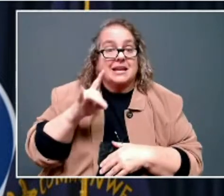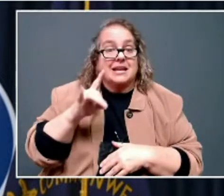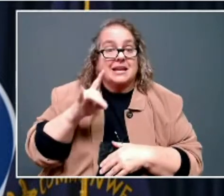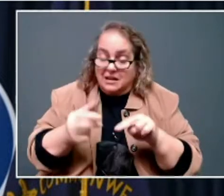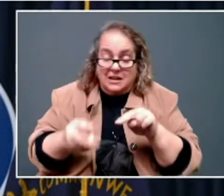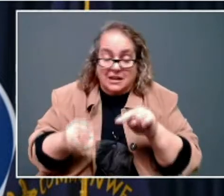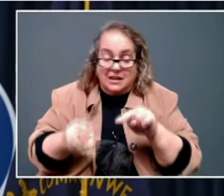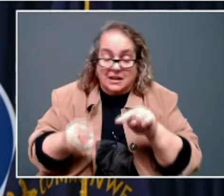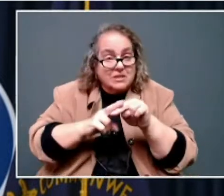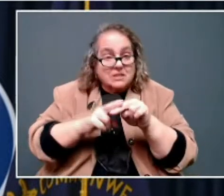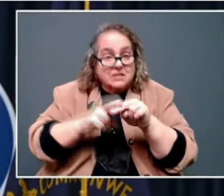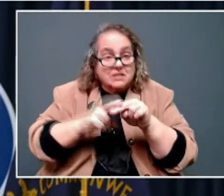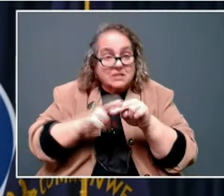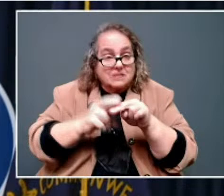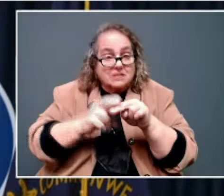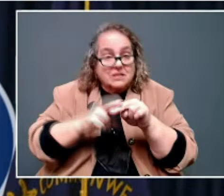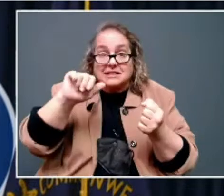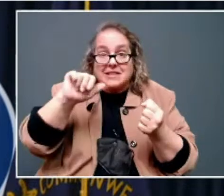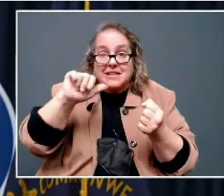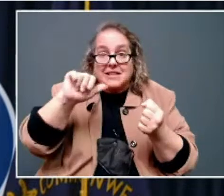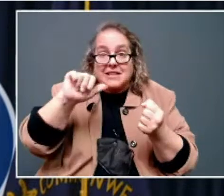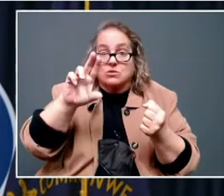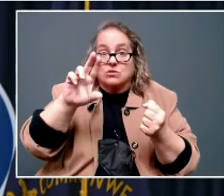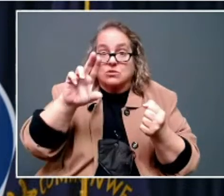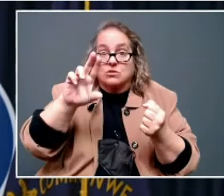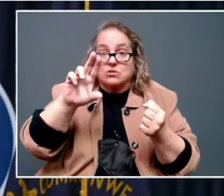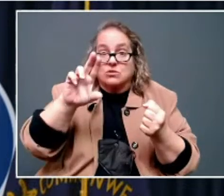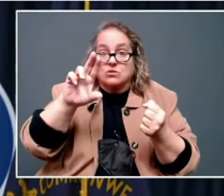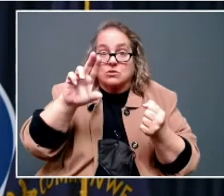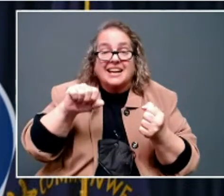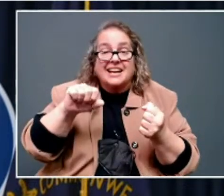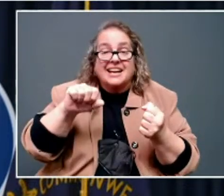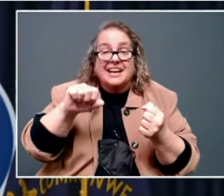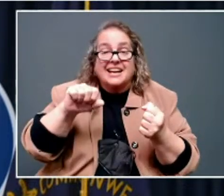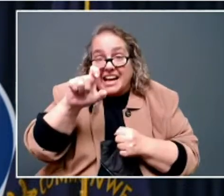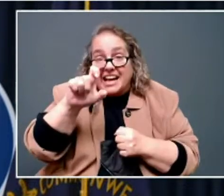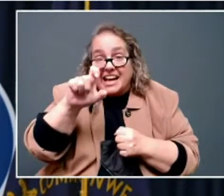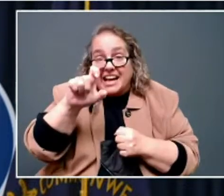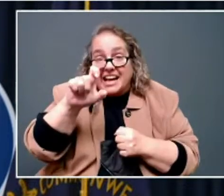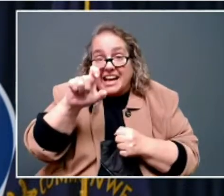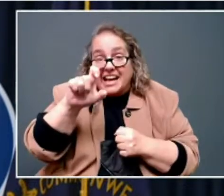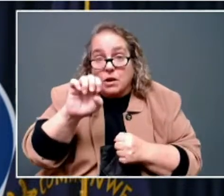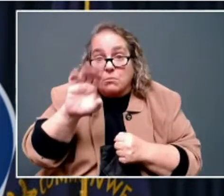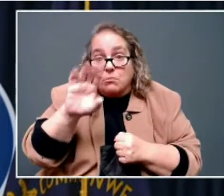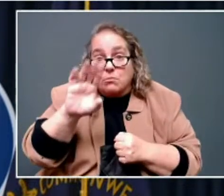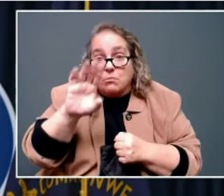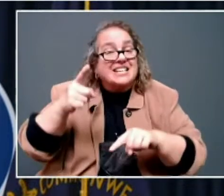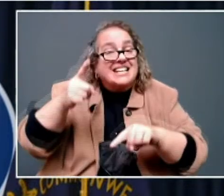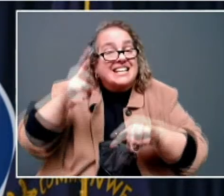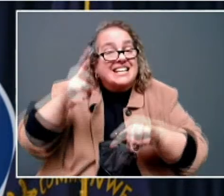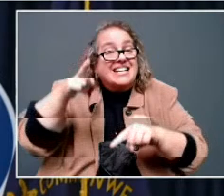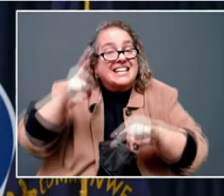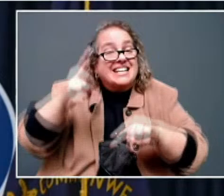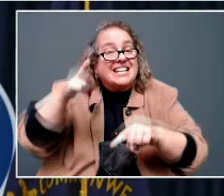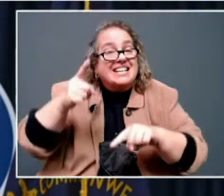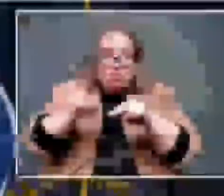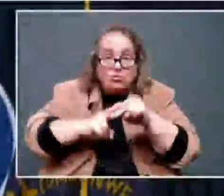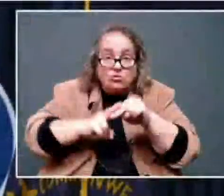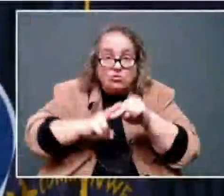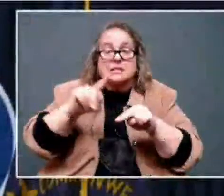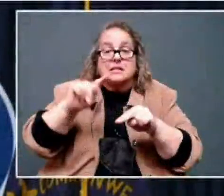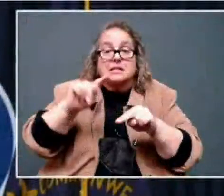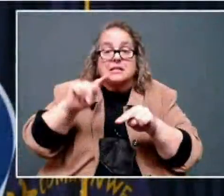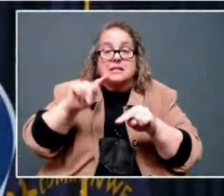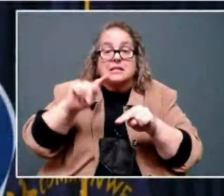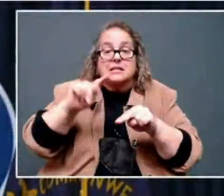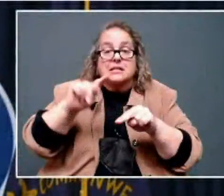The executive branch cannot increase tax rates. That is done by the legislature. It appears some